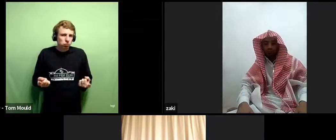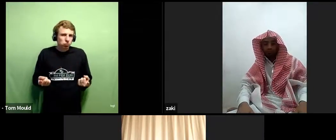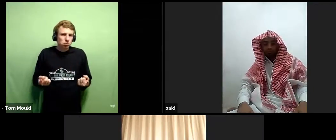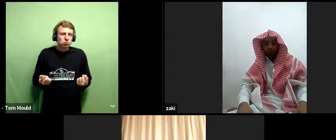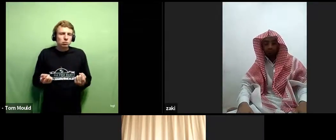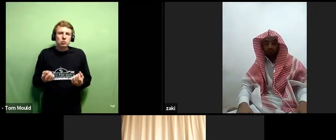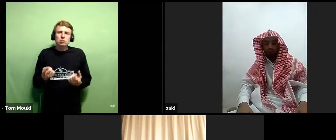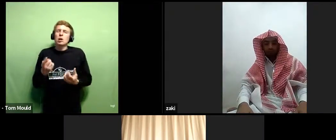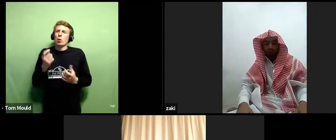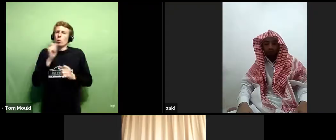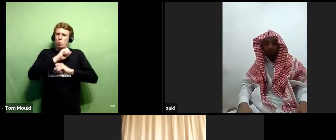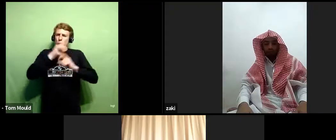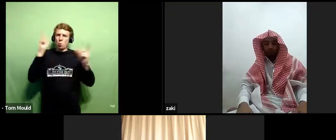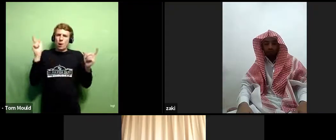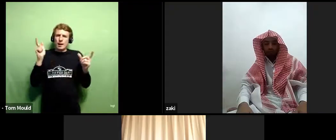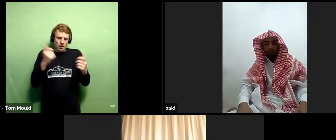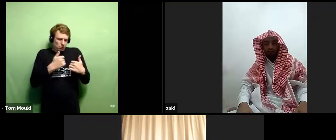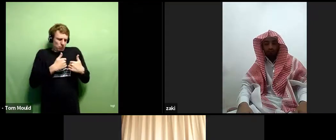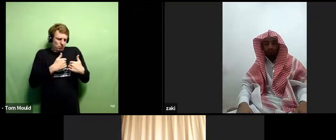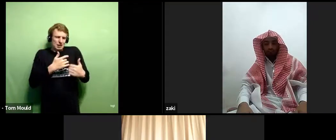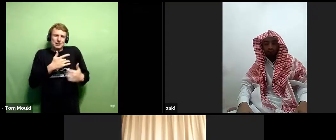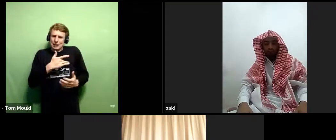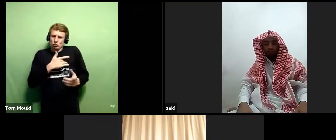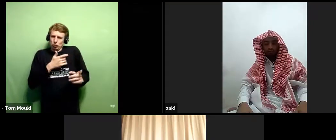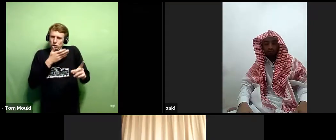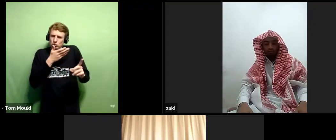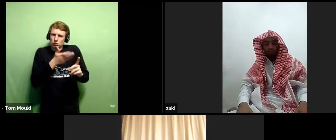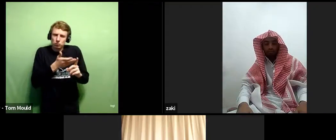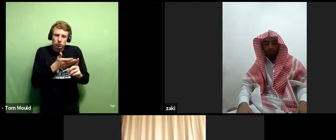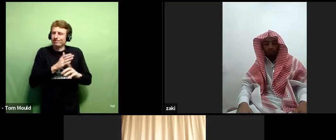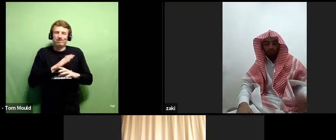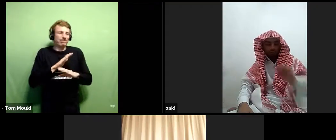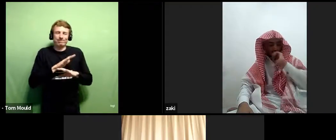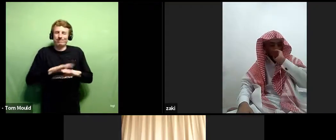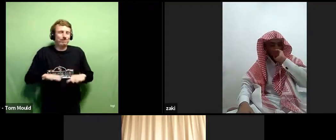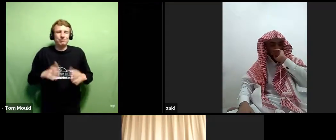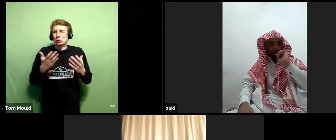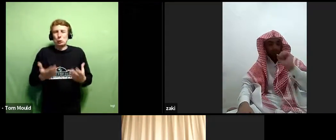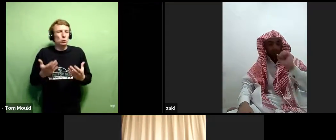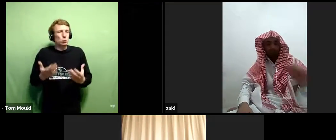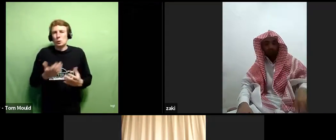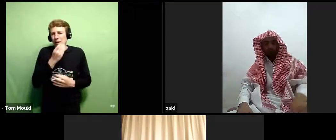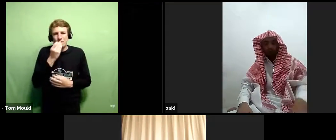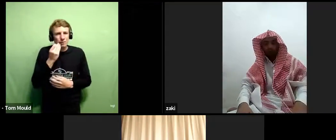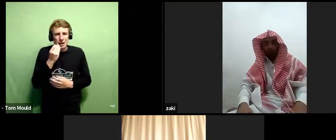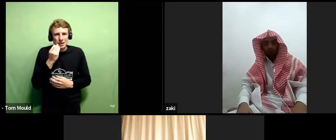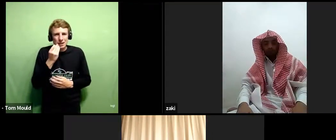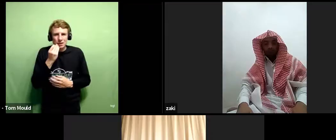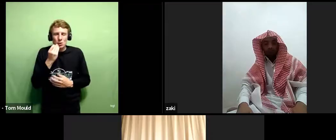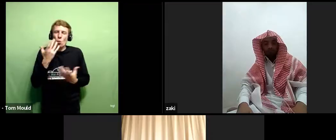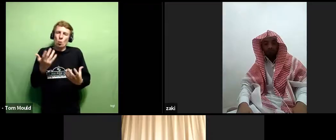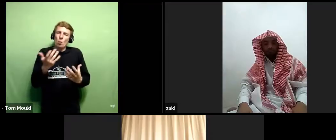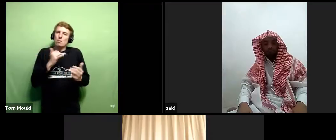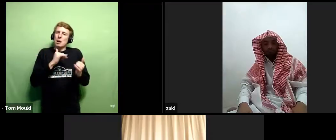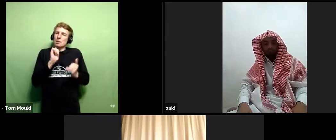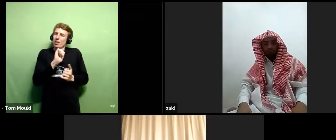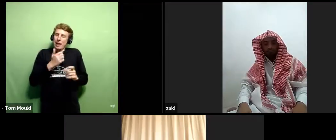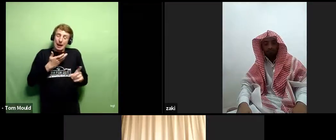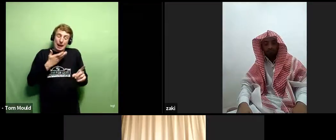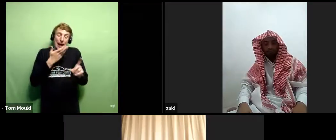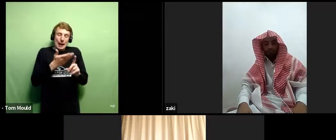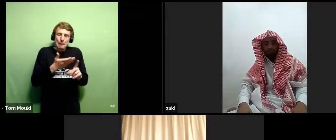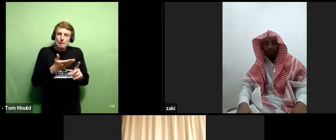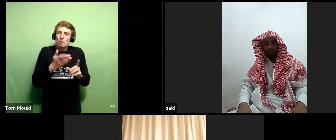fasting. Rather, they've woken up with the intention of eating that day due to the excuse that they have from